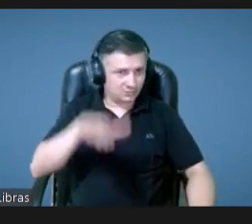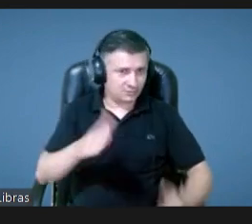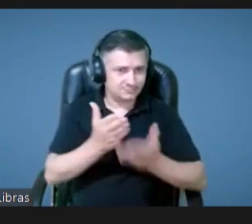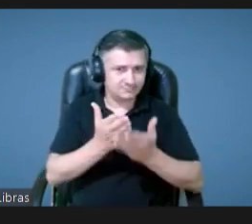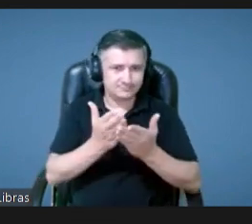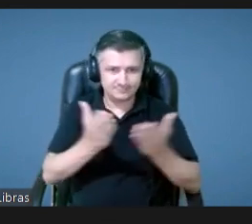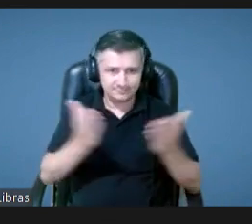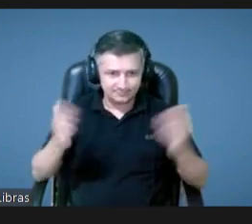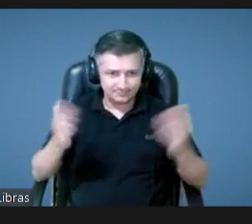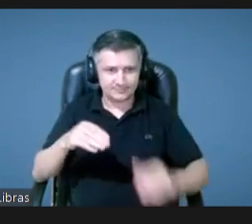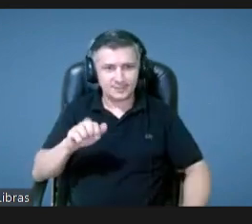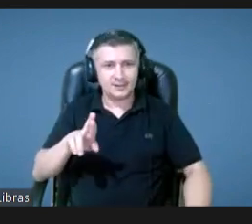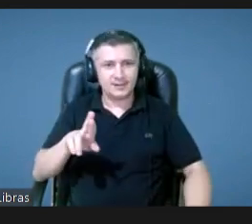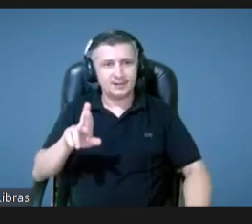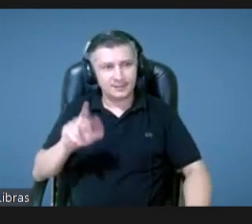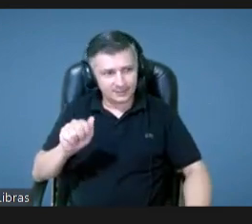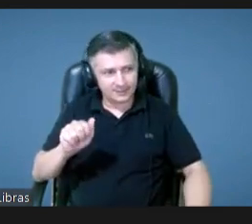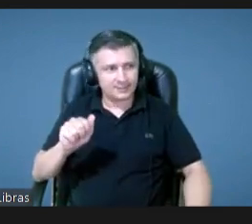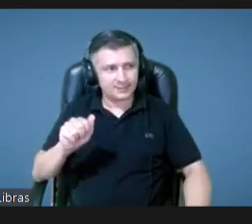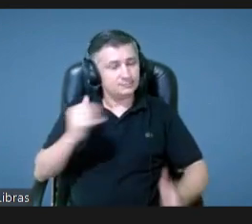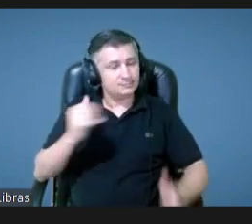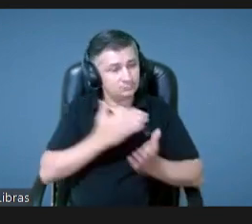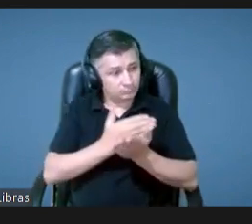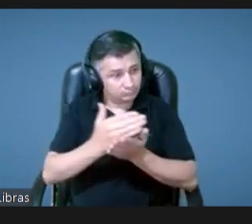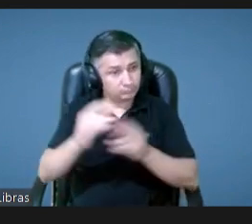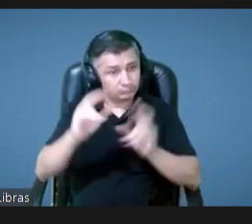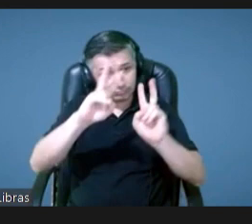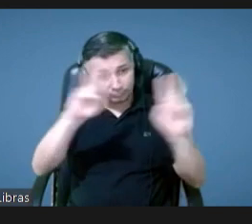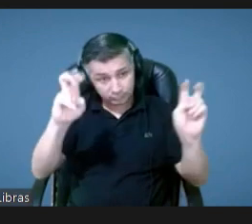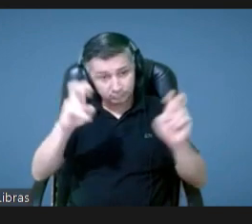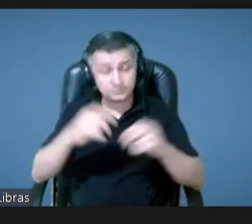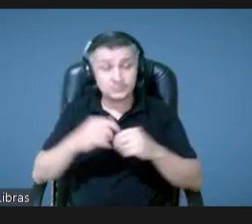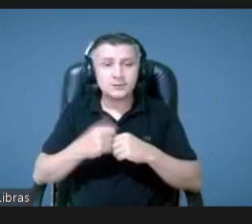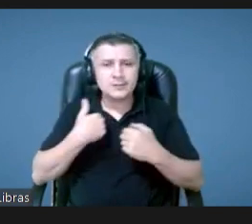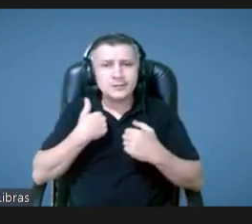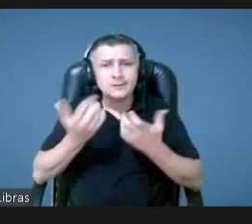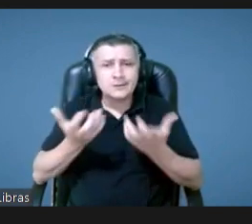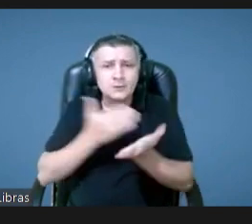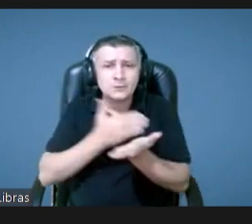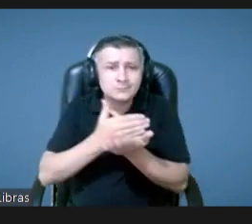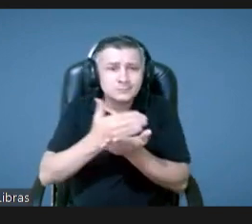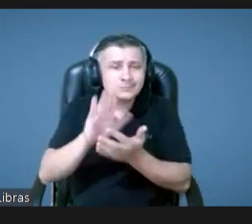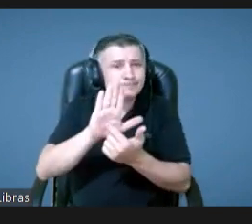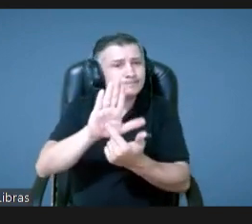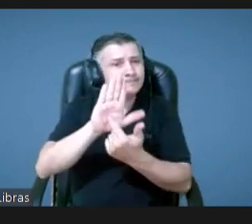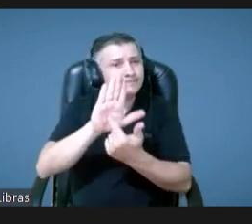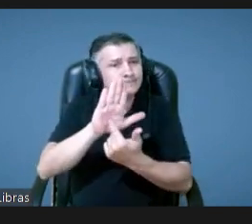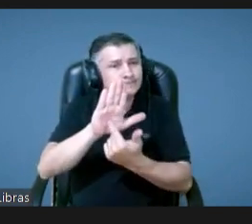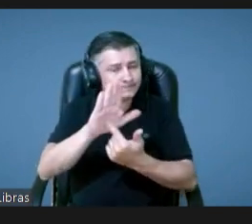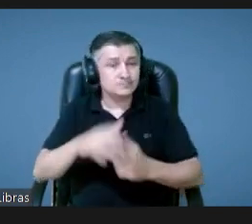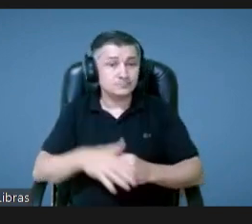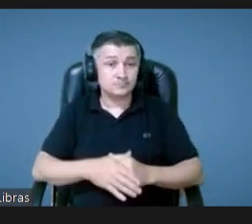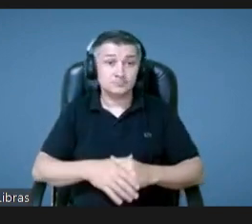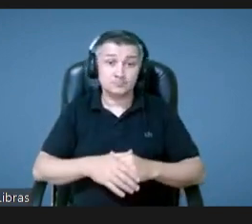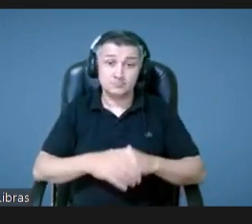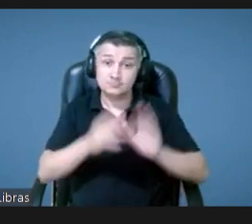Good afternoon. Good afternoon, Mara. Thanks for the introduction. I would like to